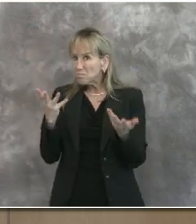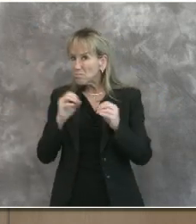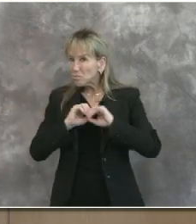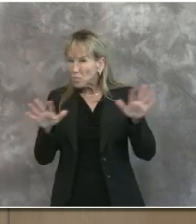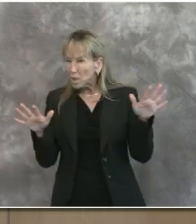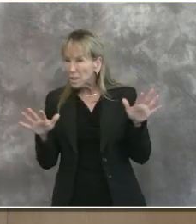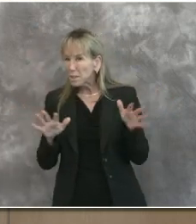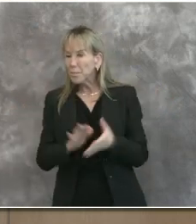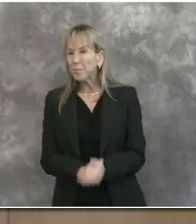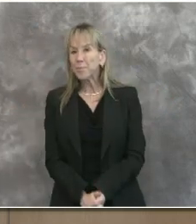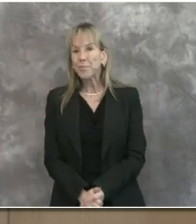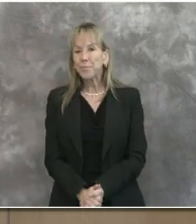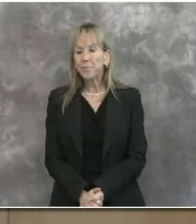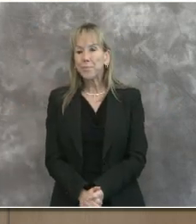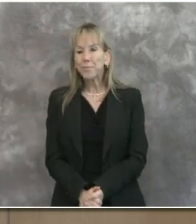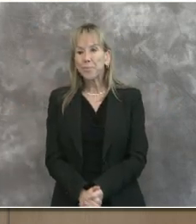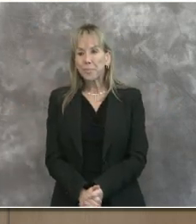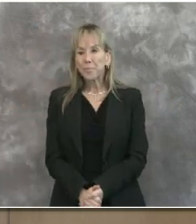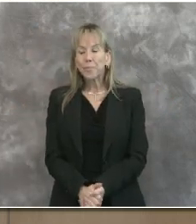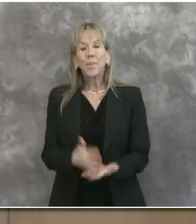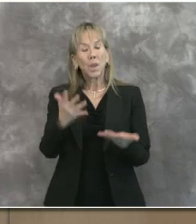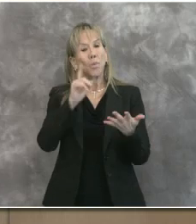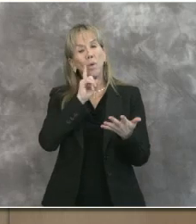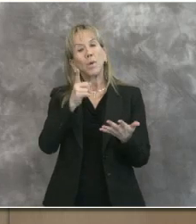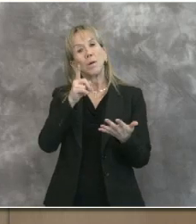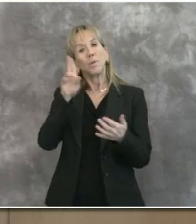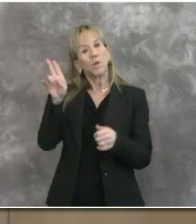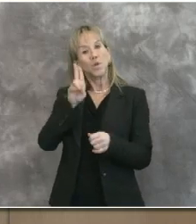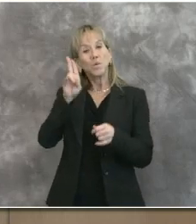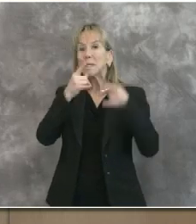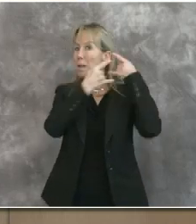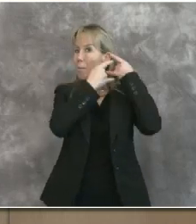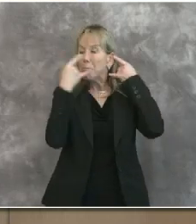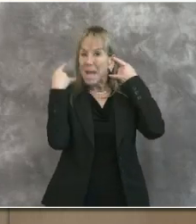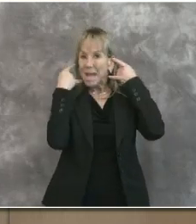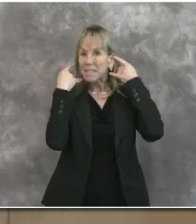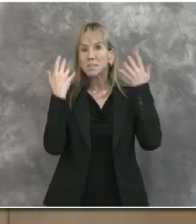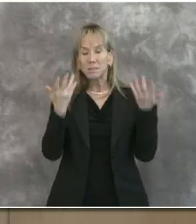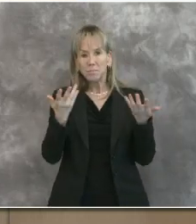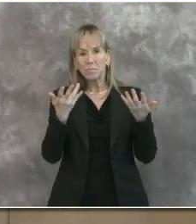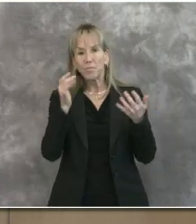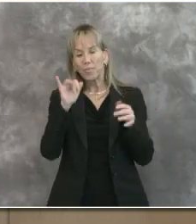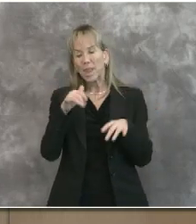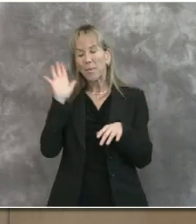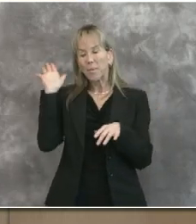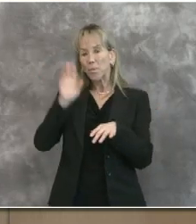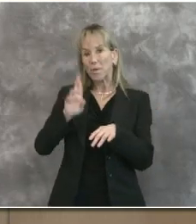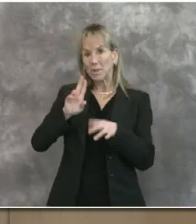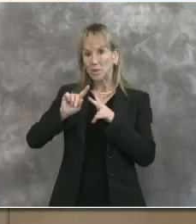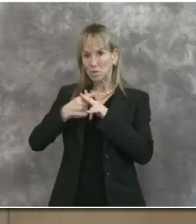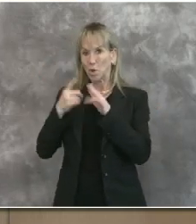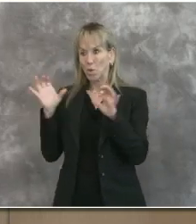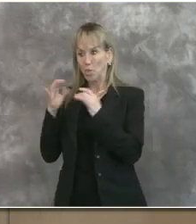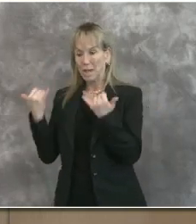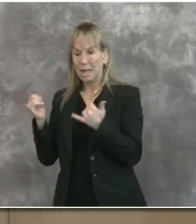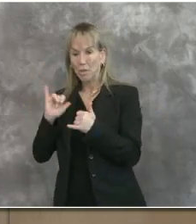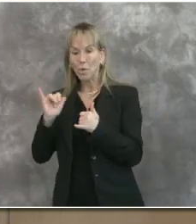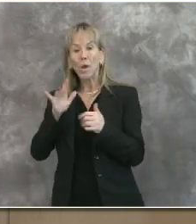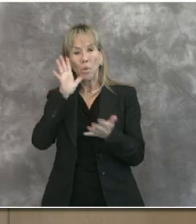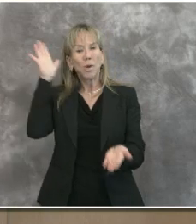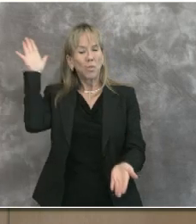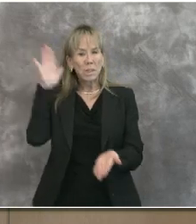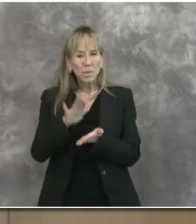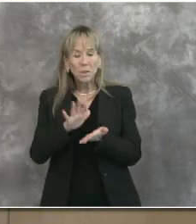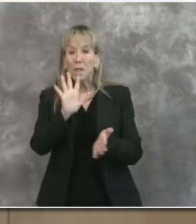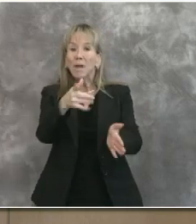rates? Well, certainly adopting the use of the masks in public is going to reduce it. Whether it's required